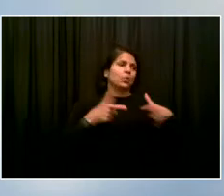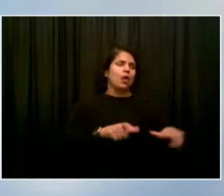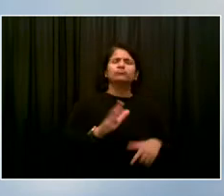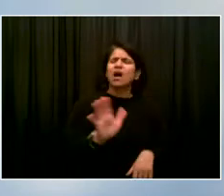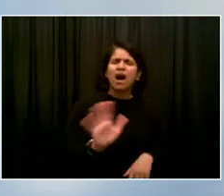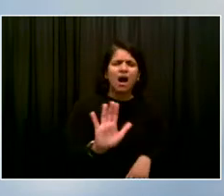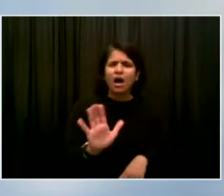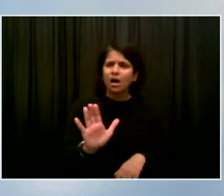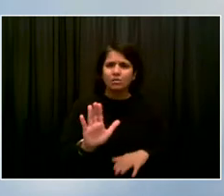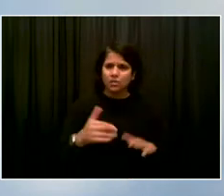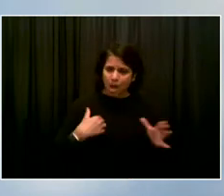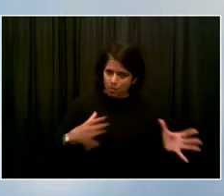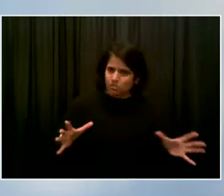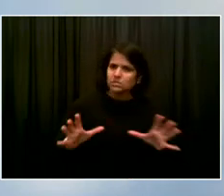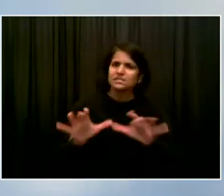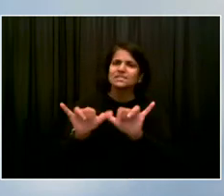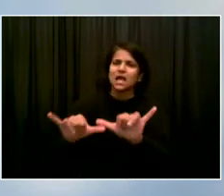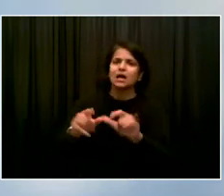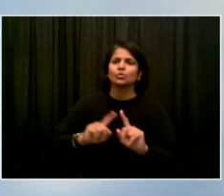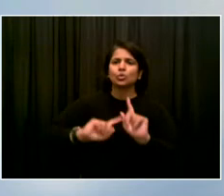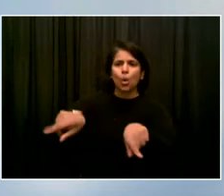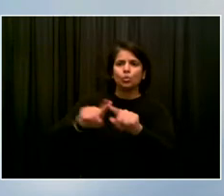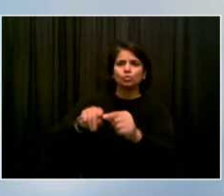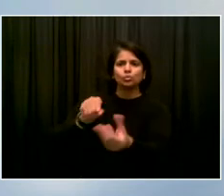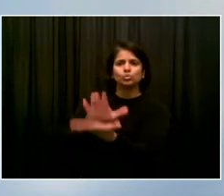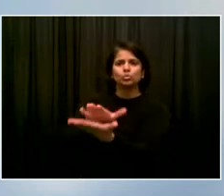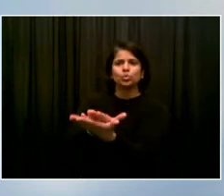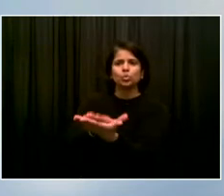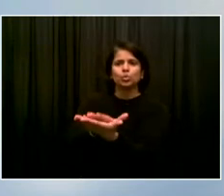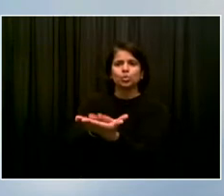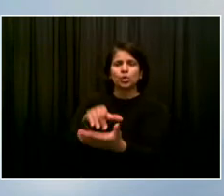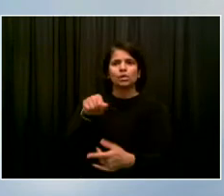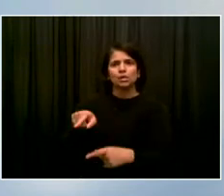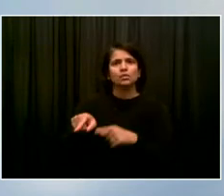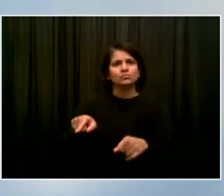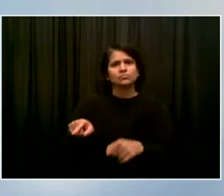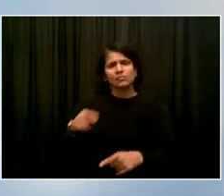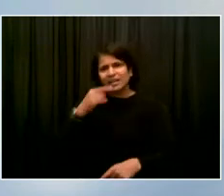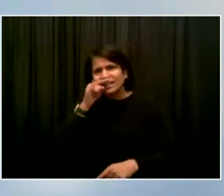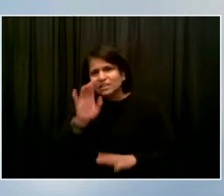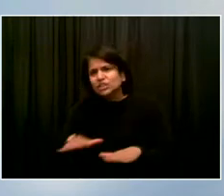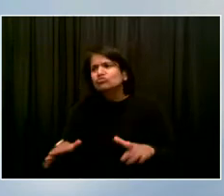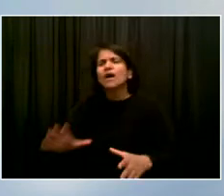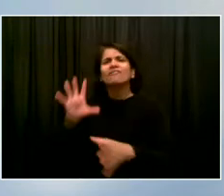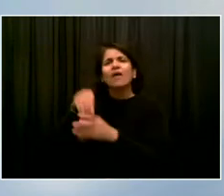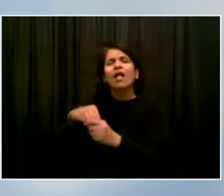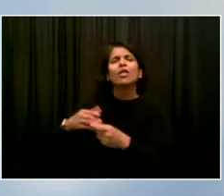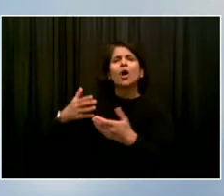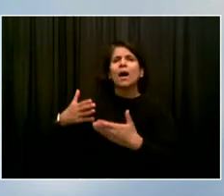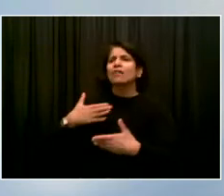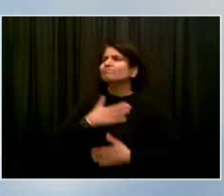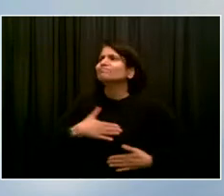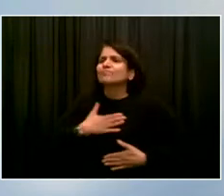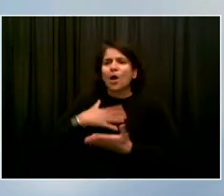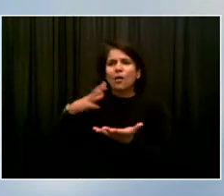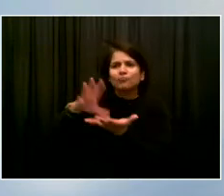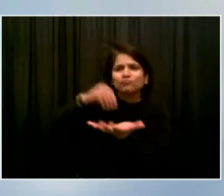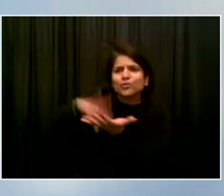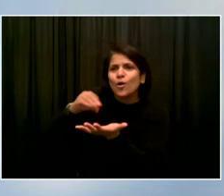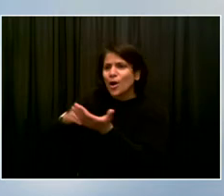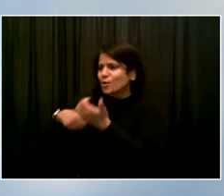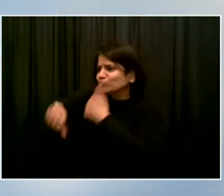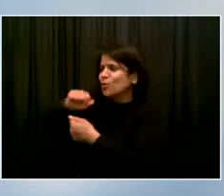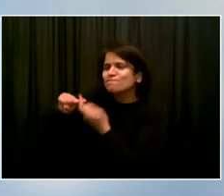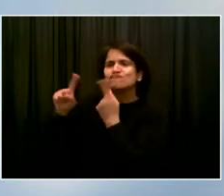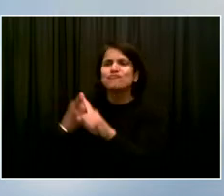from everything they love. With smart, flexible testing policies and safety protocols in place, we can keep our